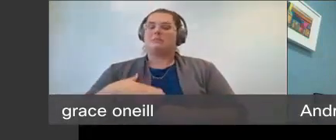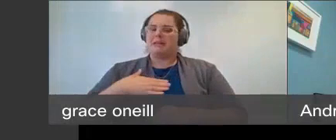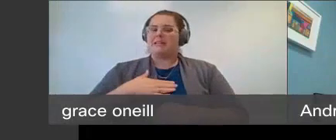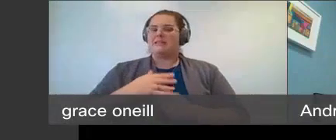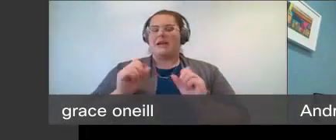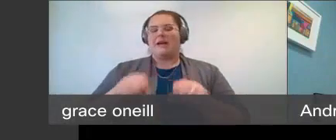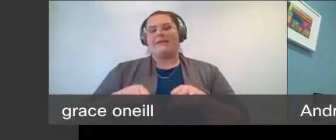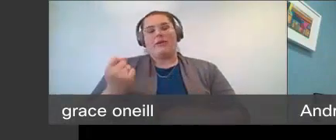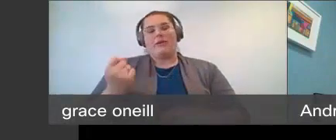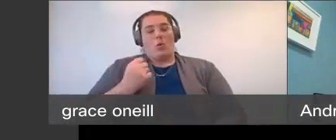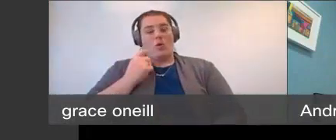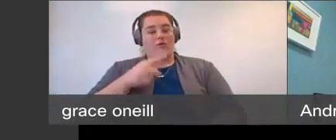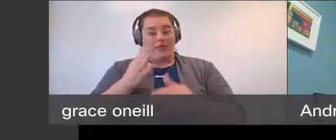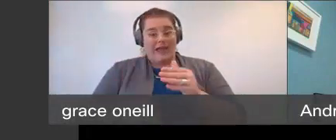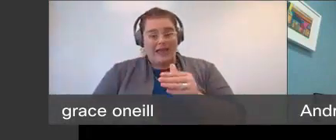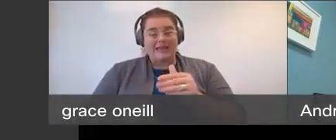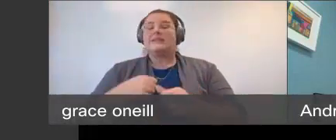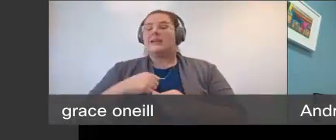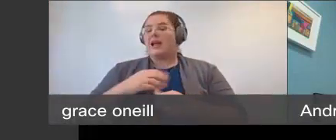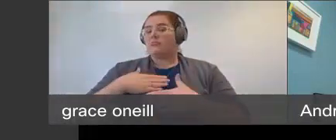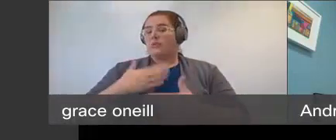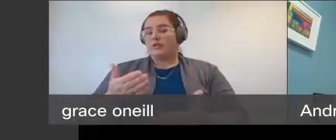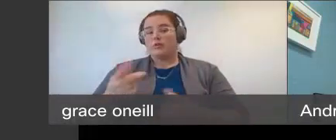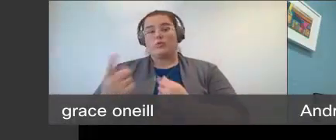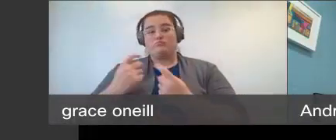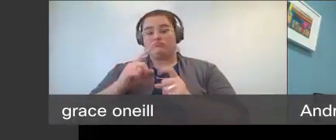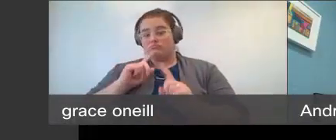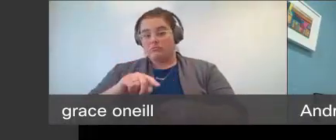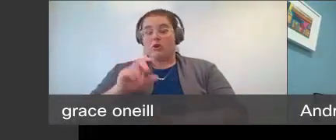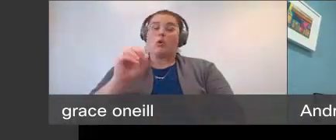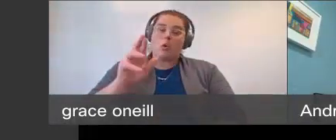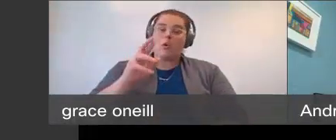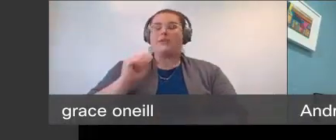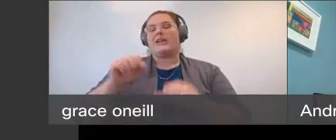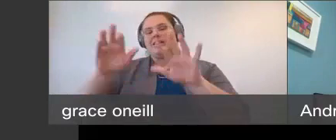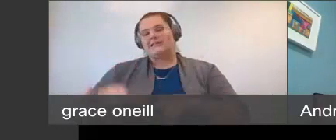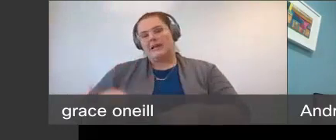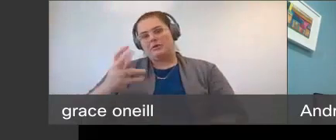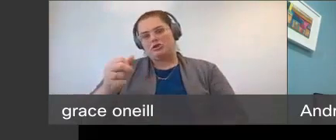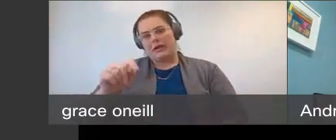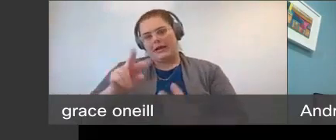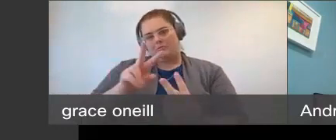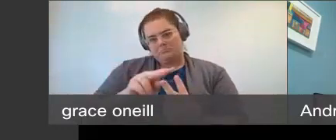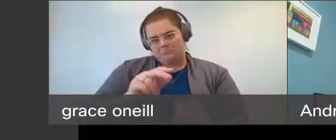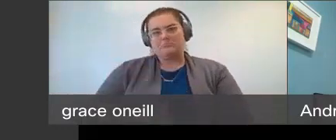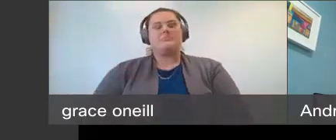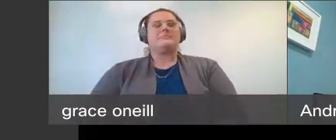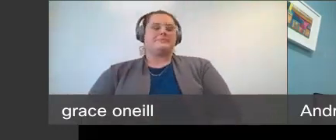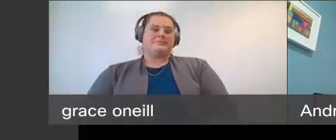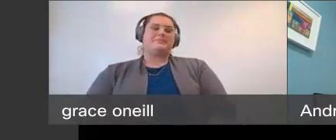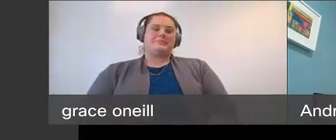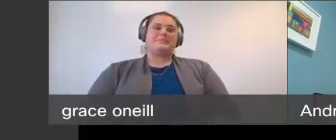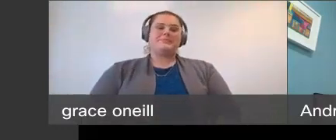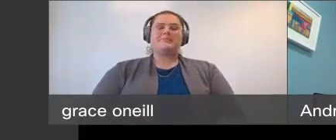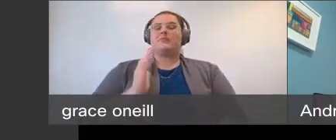end of the presentation. Again, really, this is the gist of what our goal is at Station MD, is to really help achieve